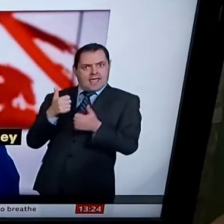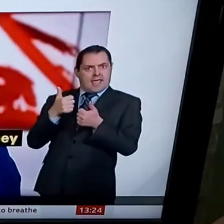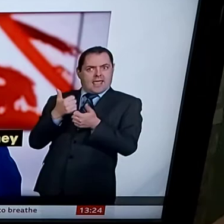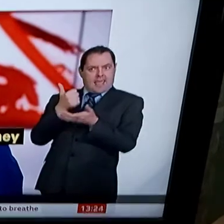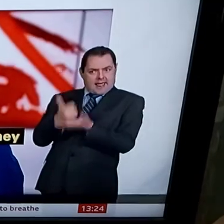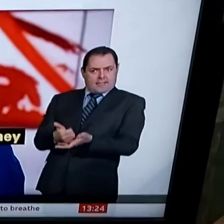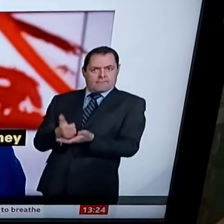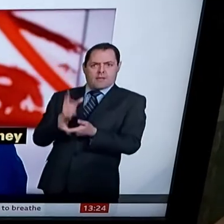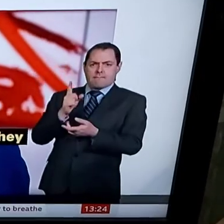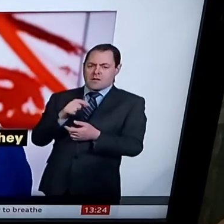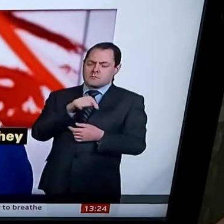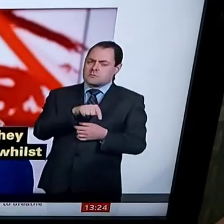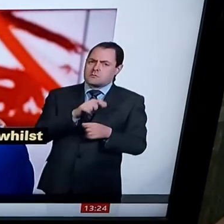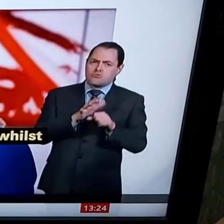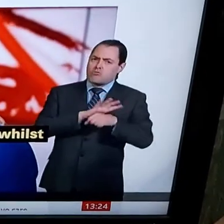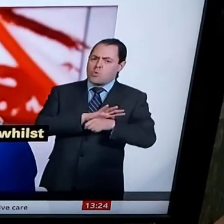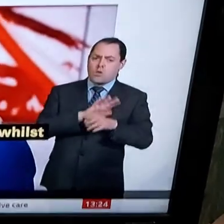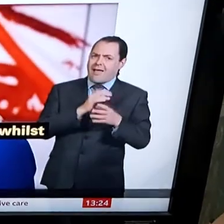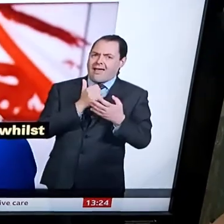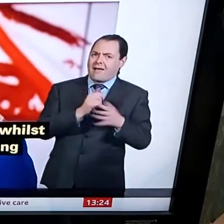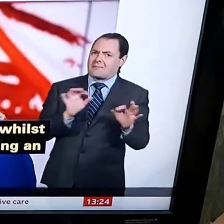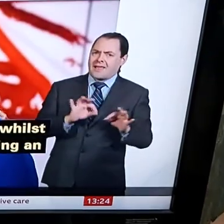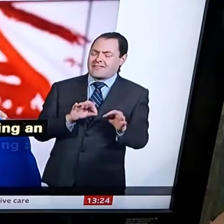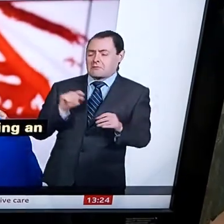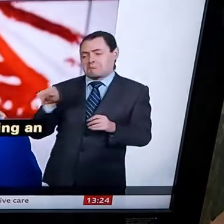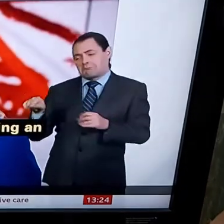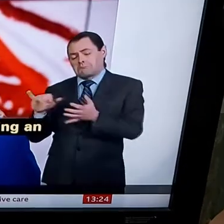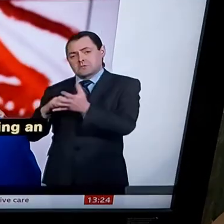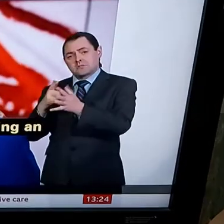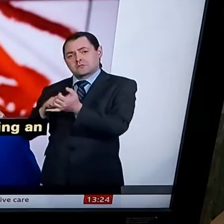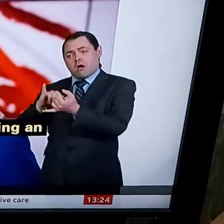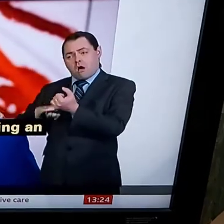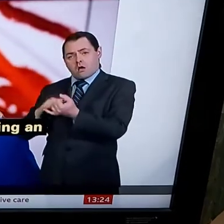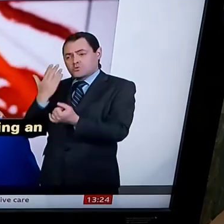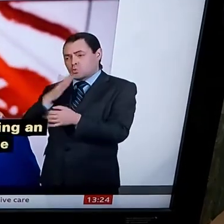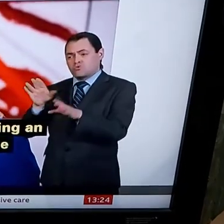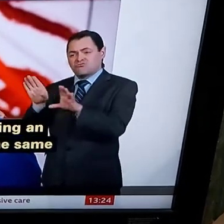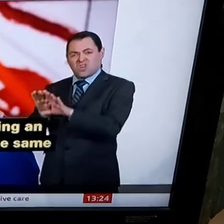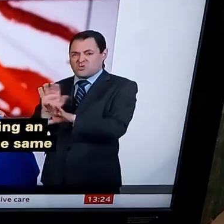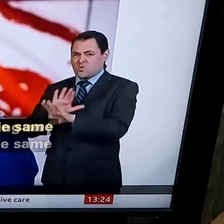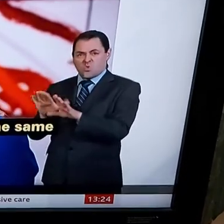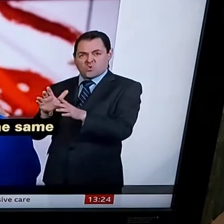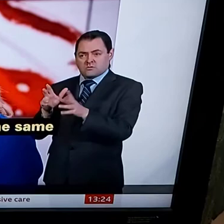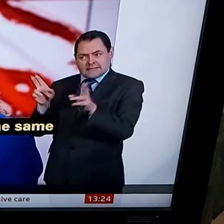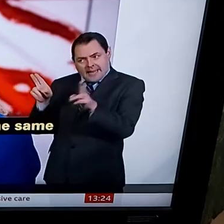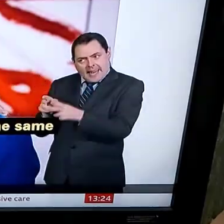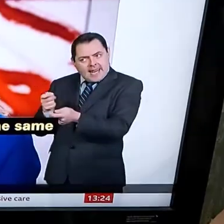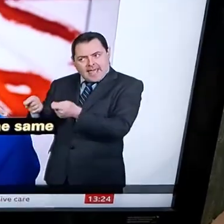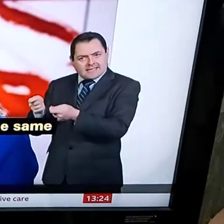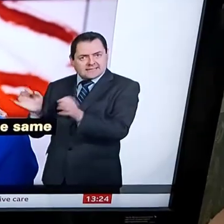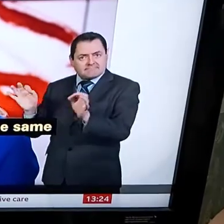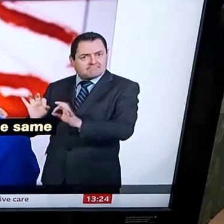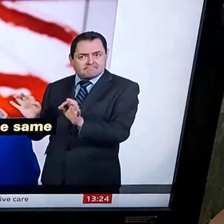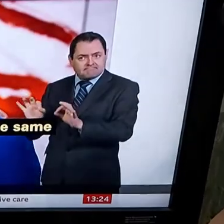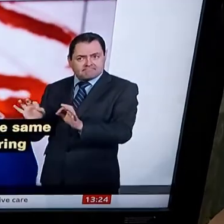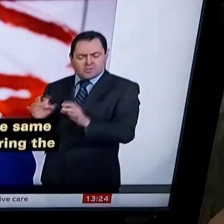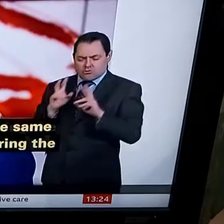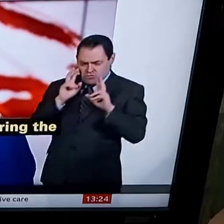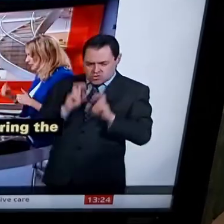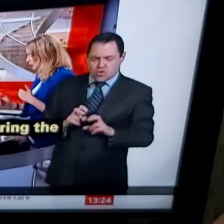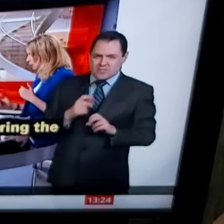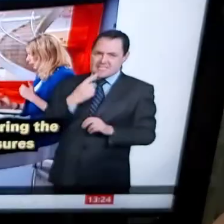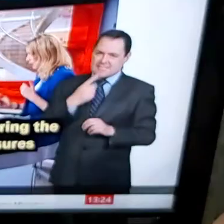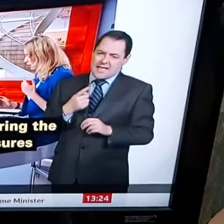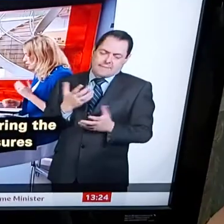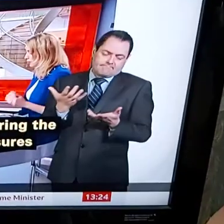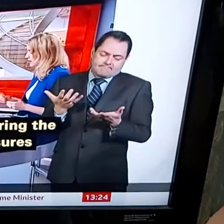true of coronavirus. And during the SARS epidemic, school closures did not help control that. Now, the researchers admit that there is